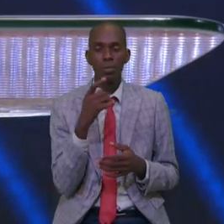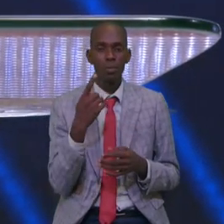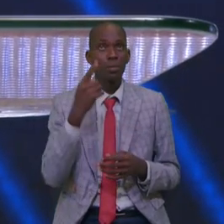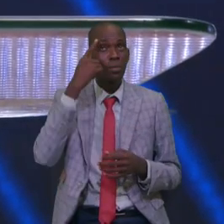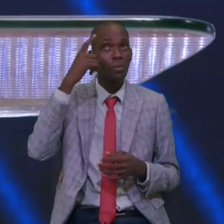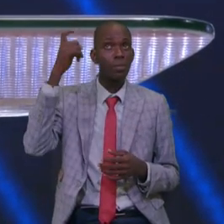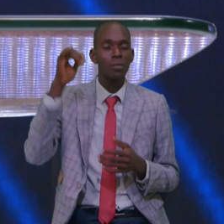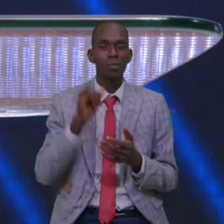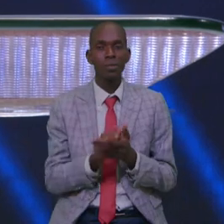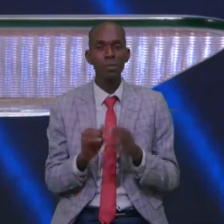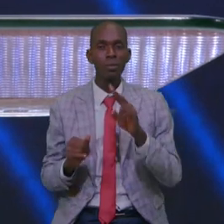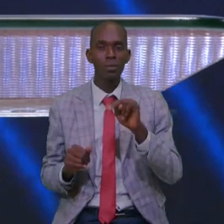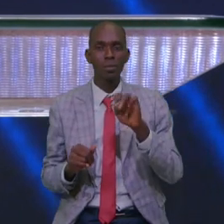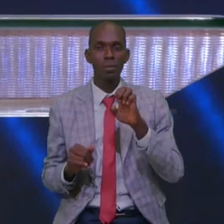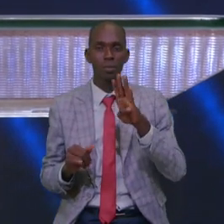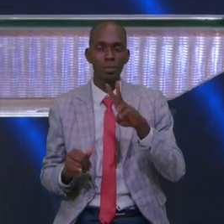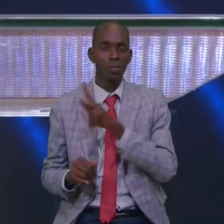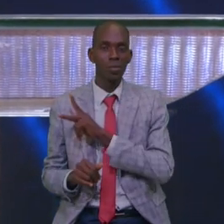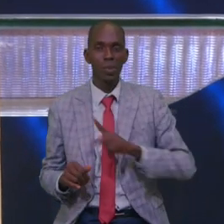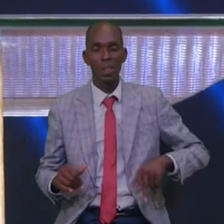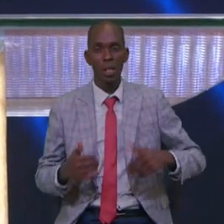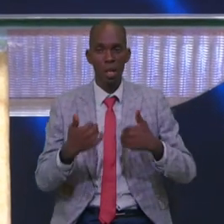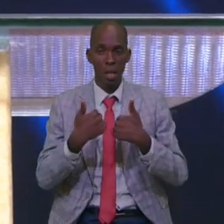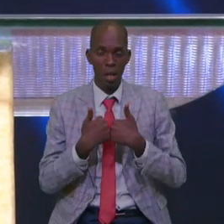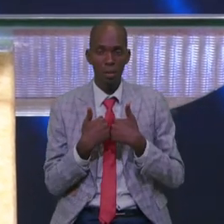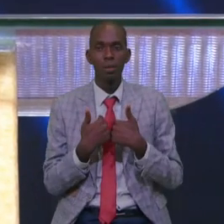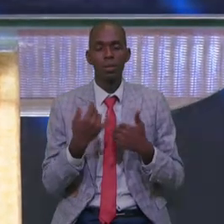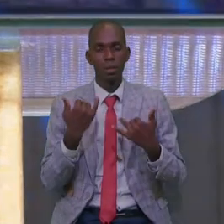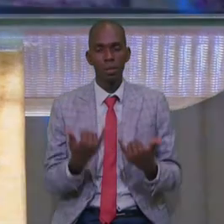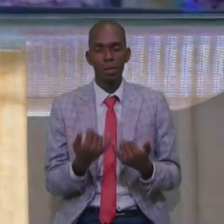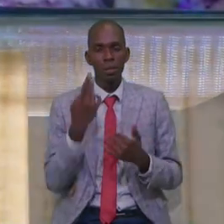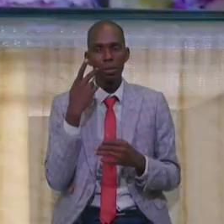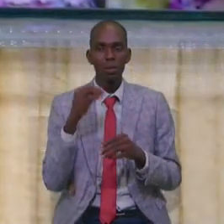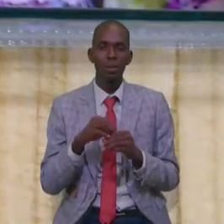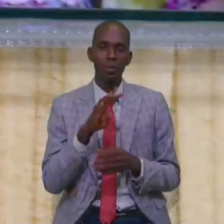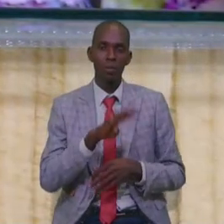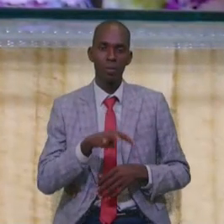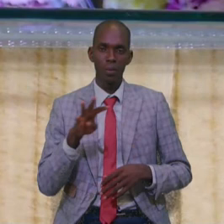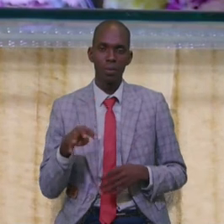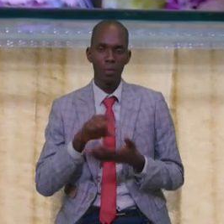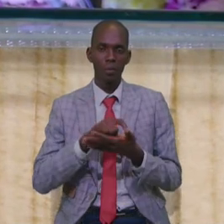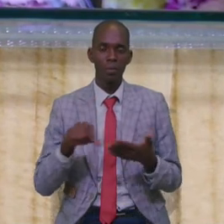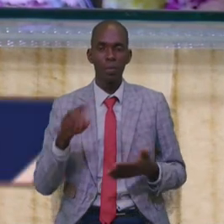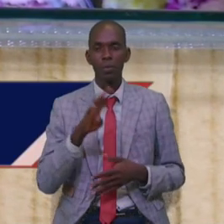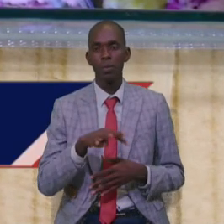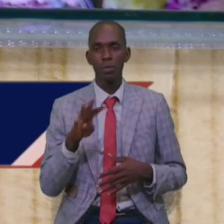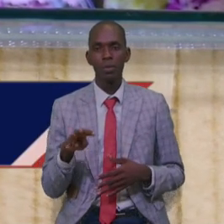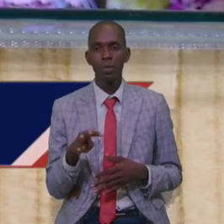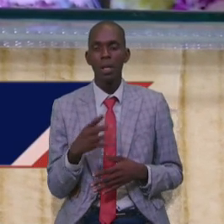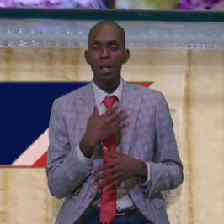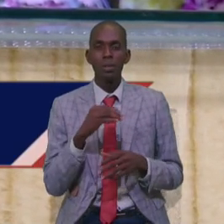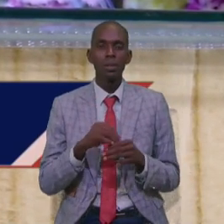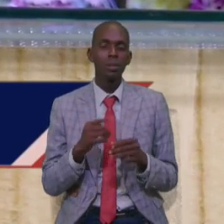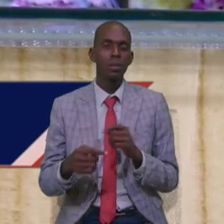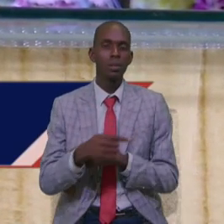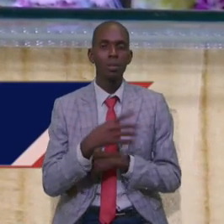that Nebuchadnezzar had in brief. Now come to verse 44. In verse 44 it says, and in the days